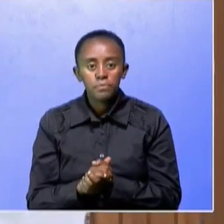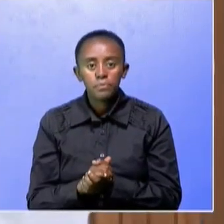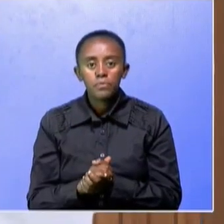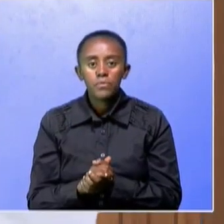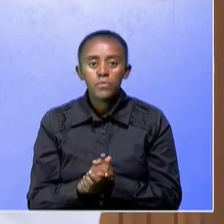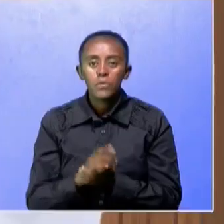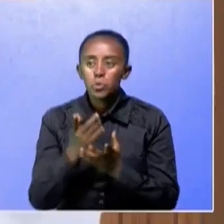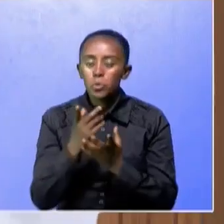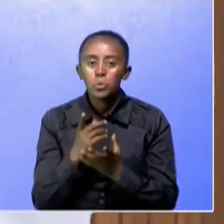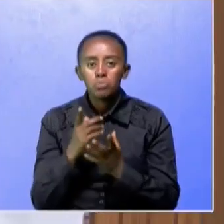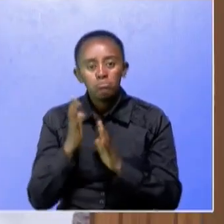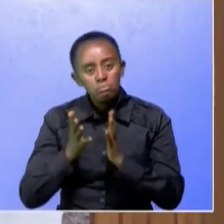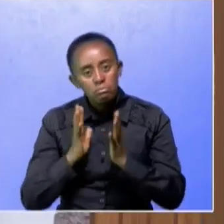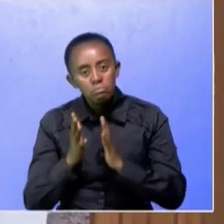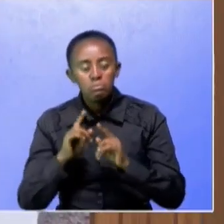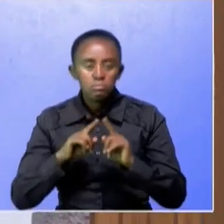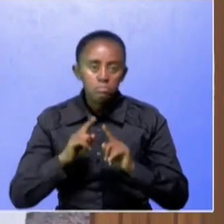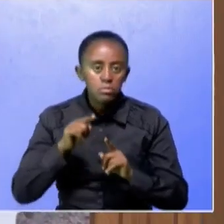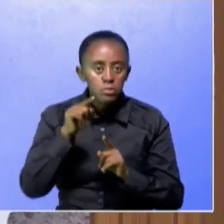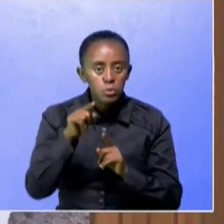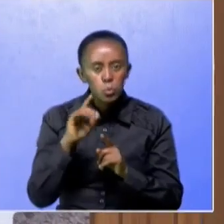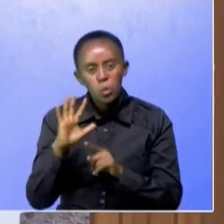And also talk about any kind of